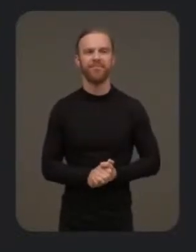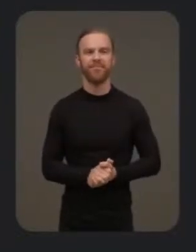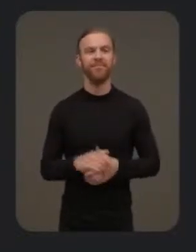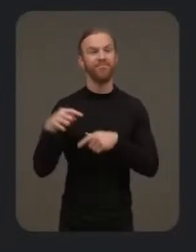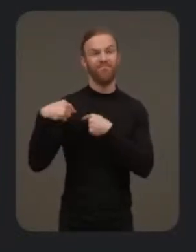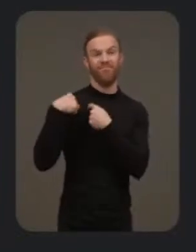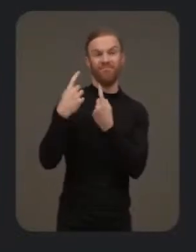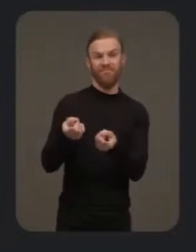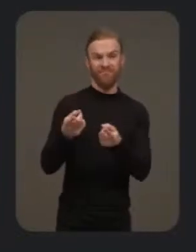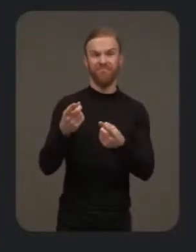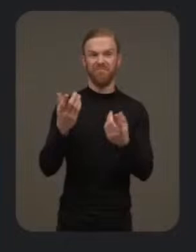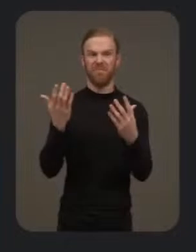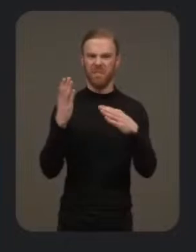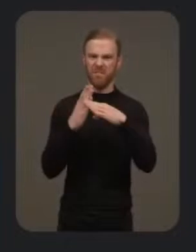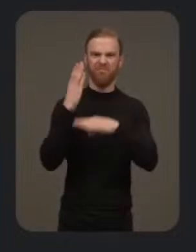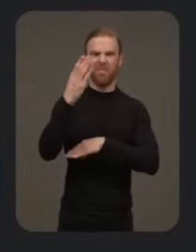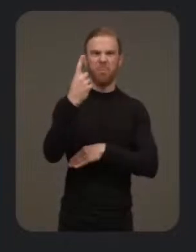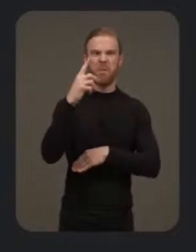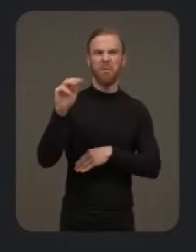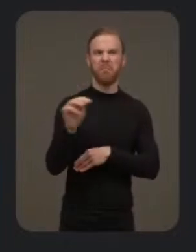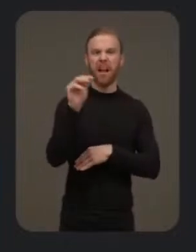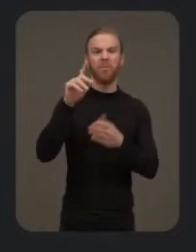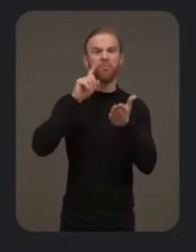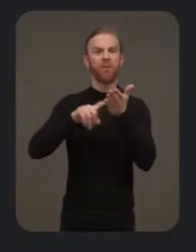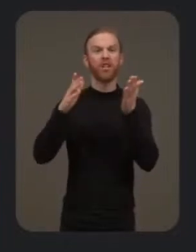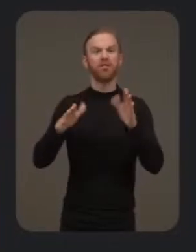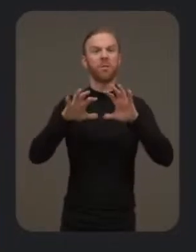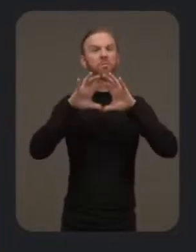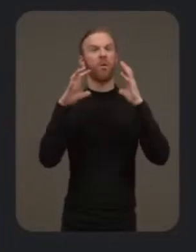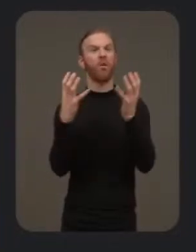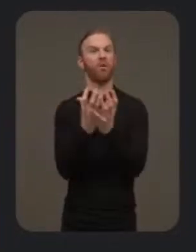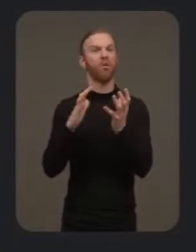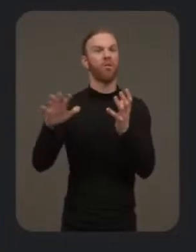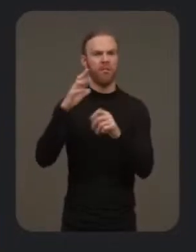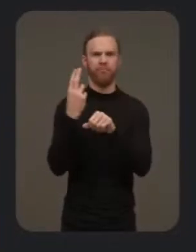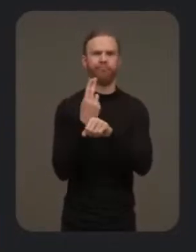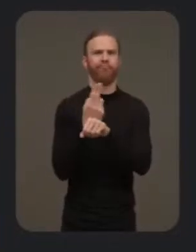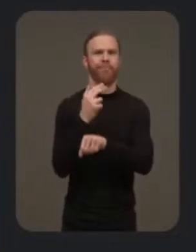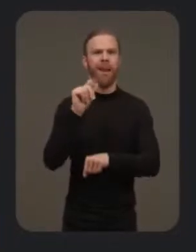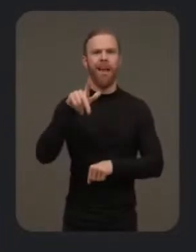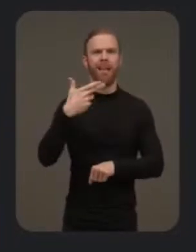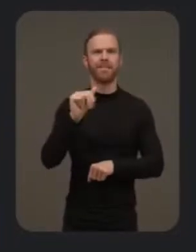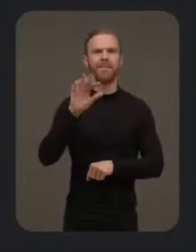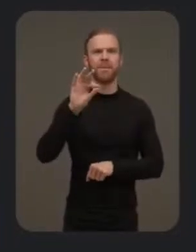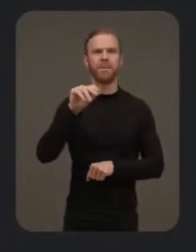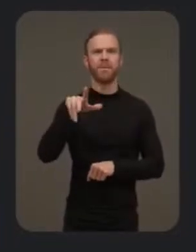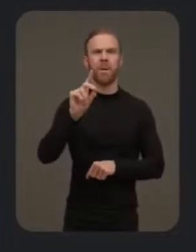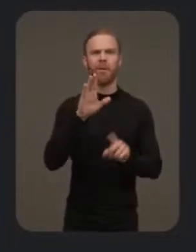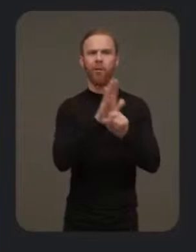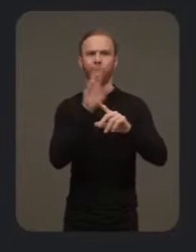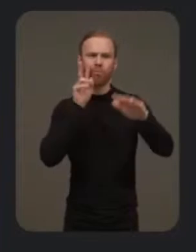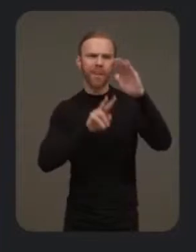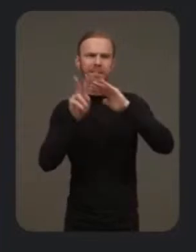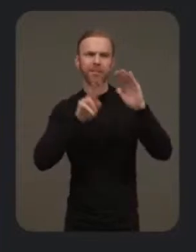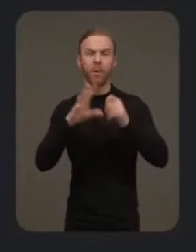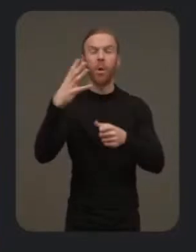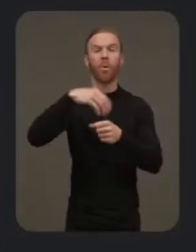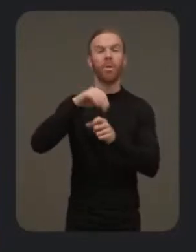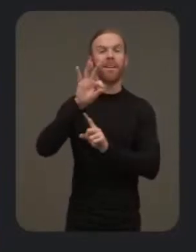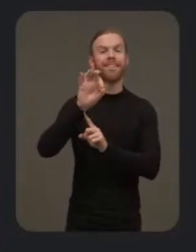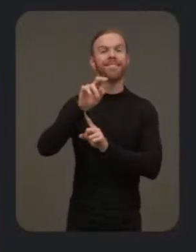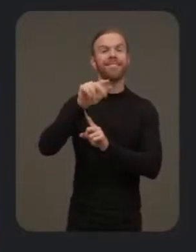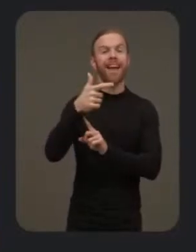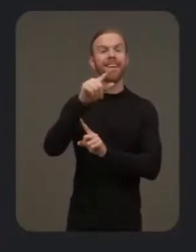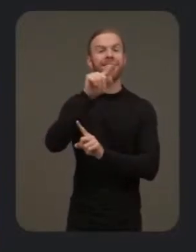So far, more than 1 million researchers around the world have used AlphaFold's predictions, including Feng Xiang's